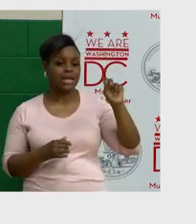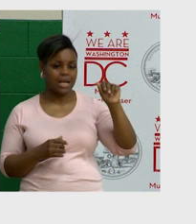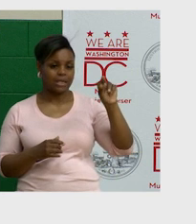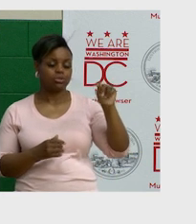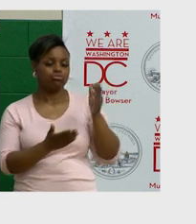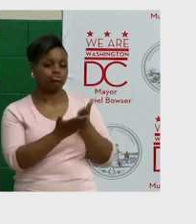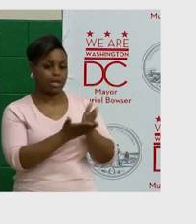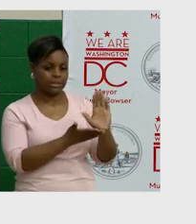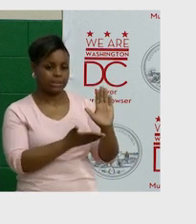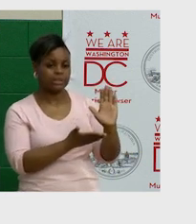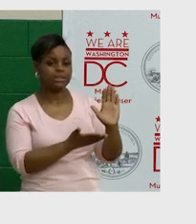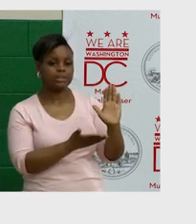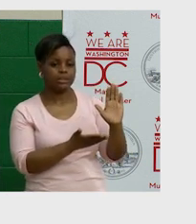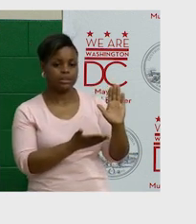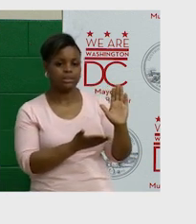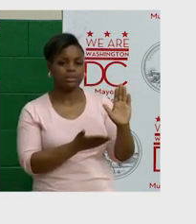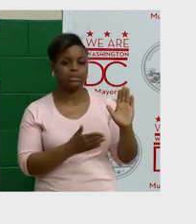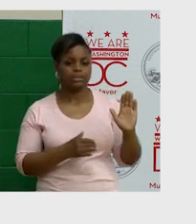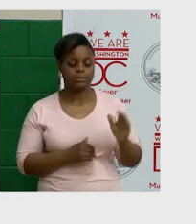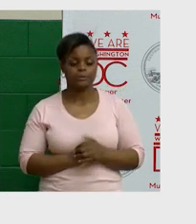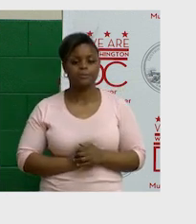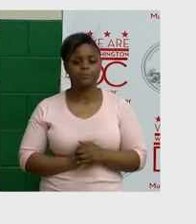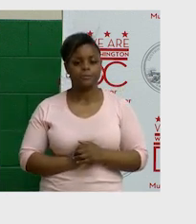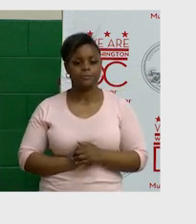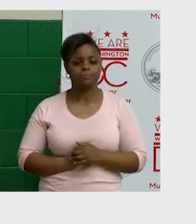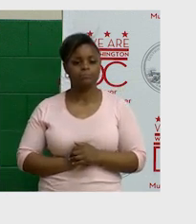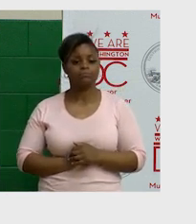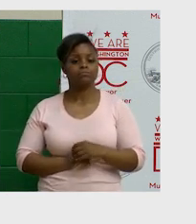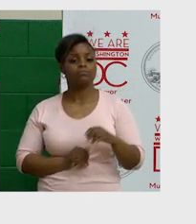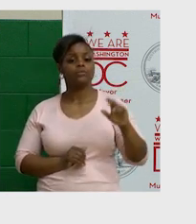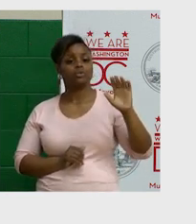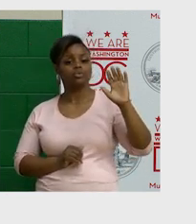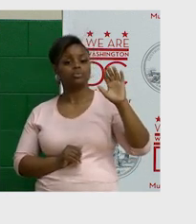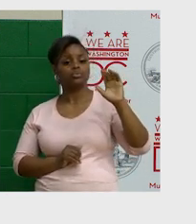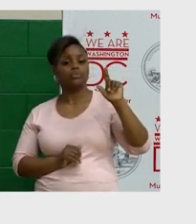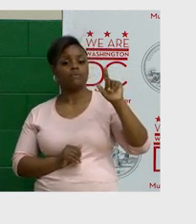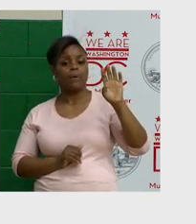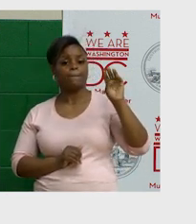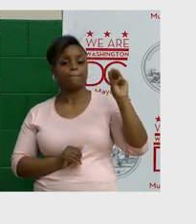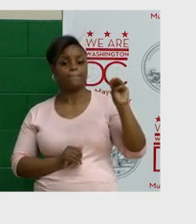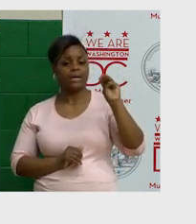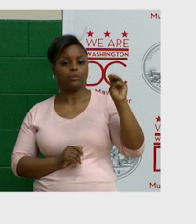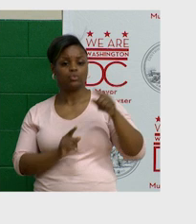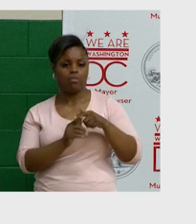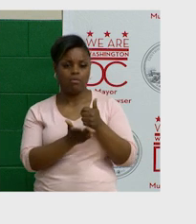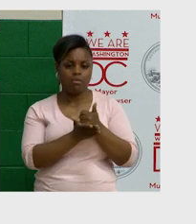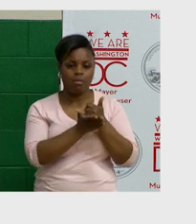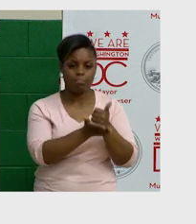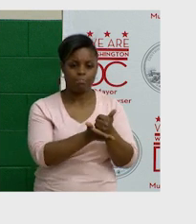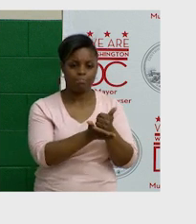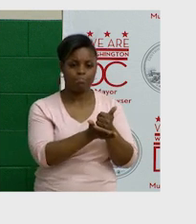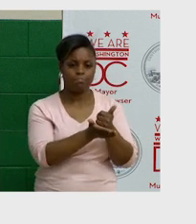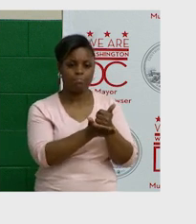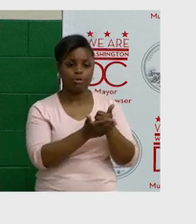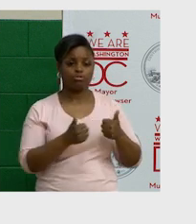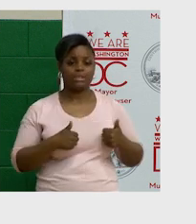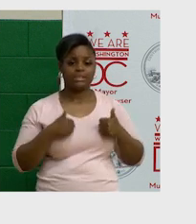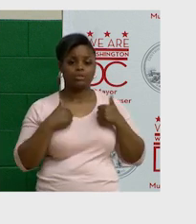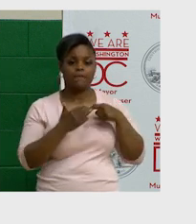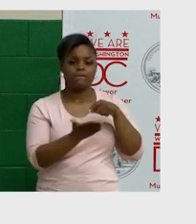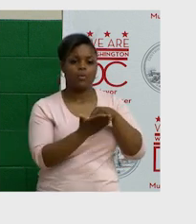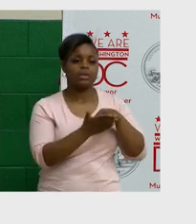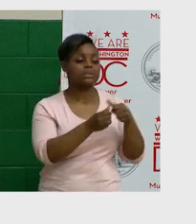and maintain its affordability for our residents. And $24 million to help residents afford a down payment so that